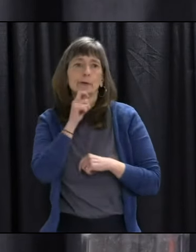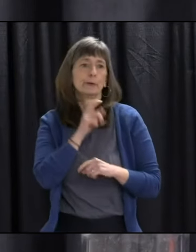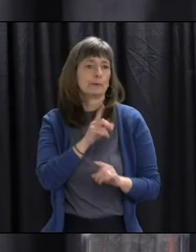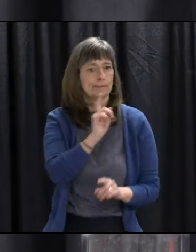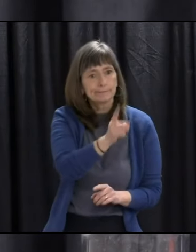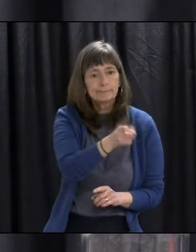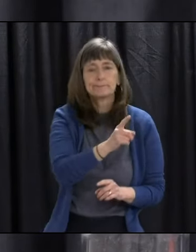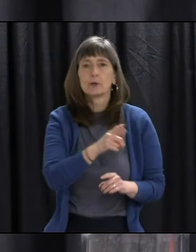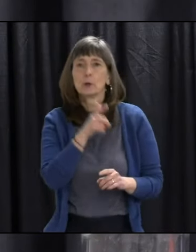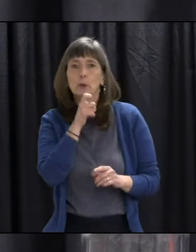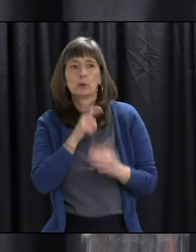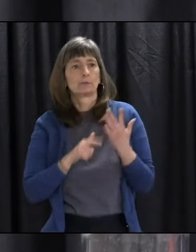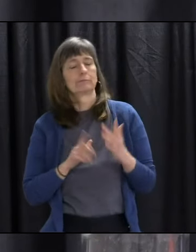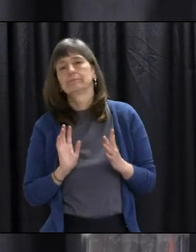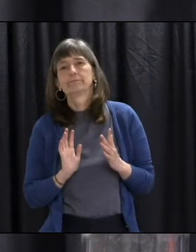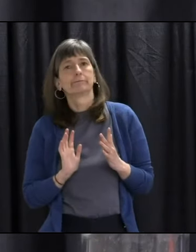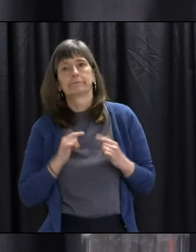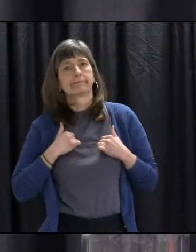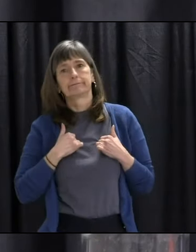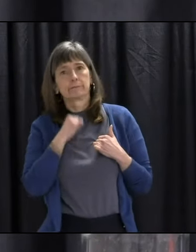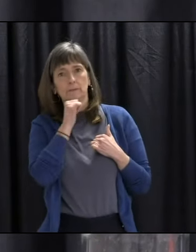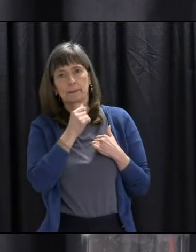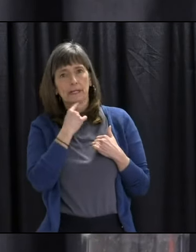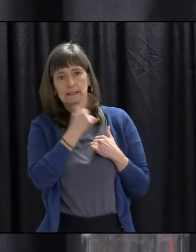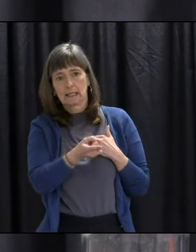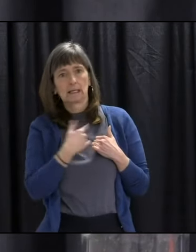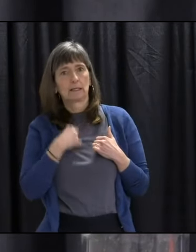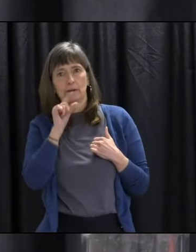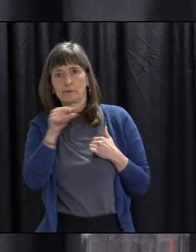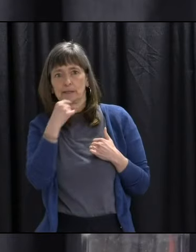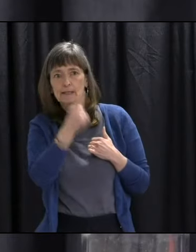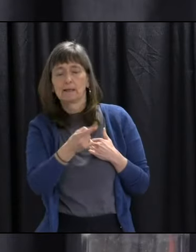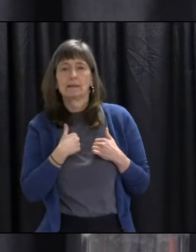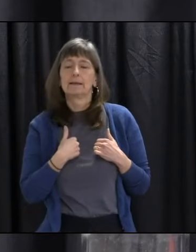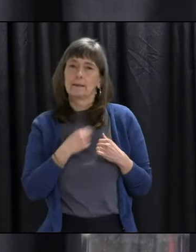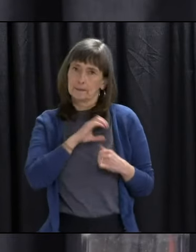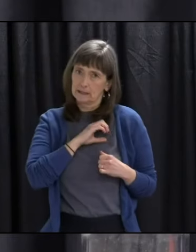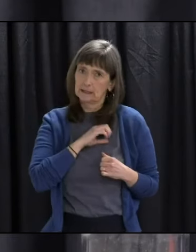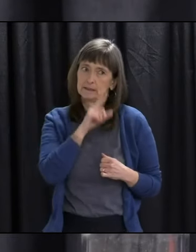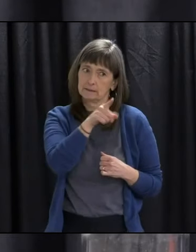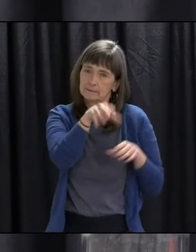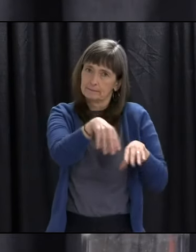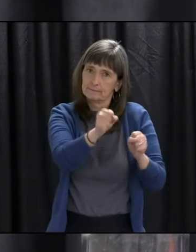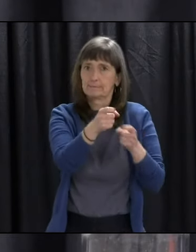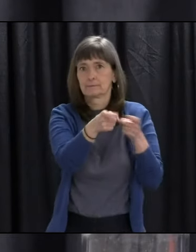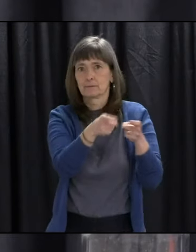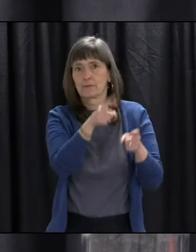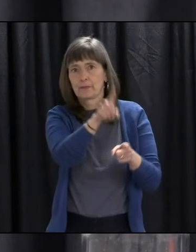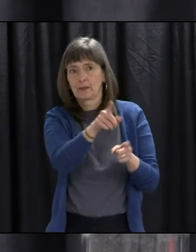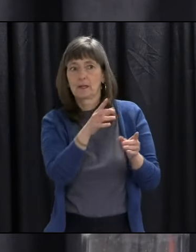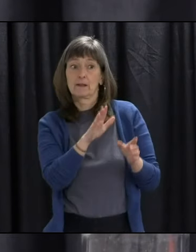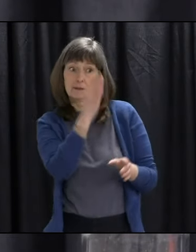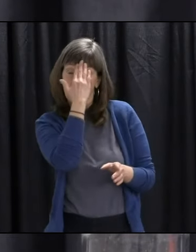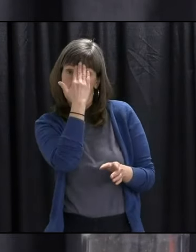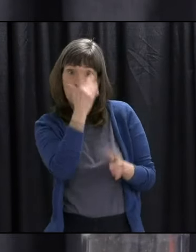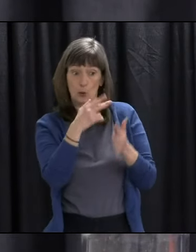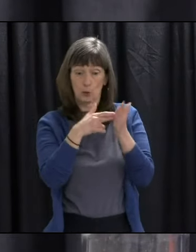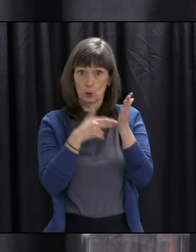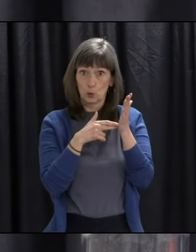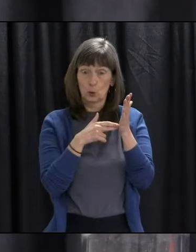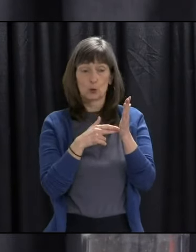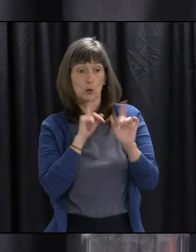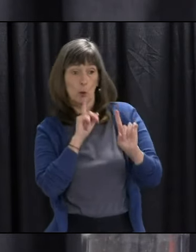arrested, charged, or counseled by the RNC or the RCMP. They have the discretion, they know what the orders